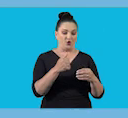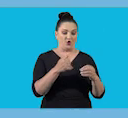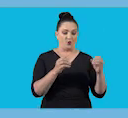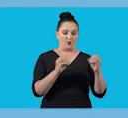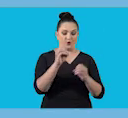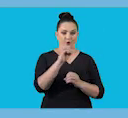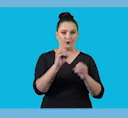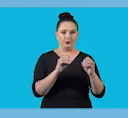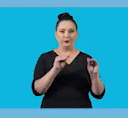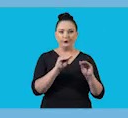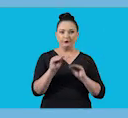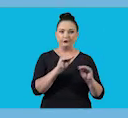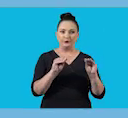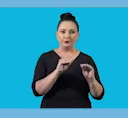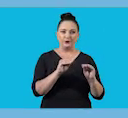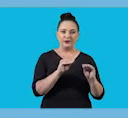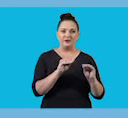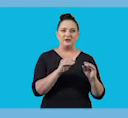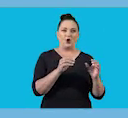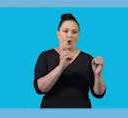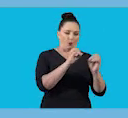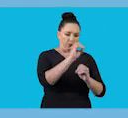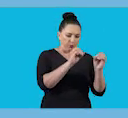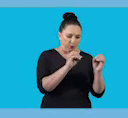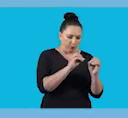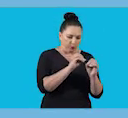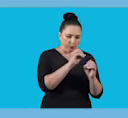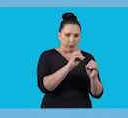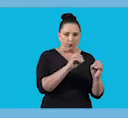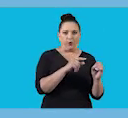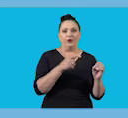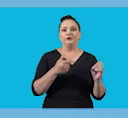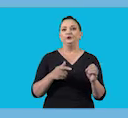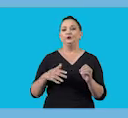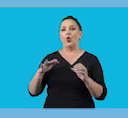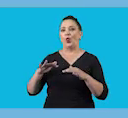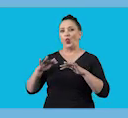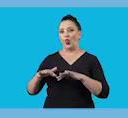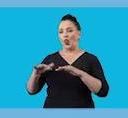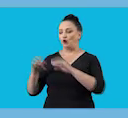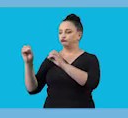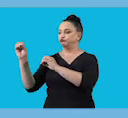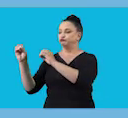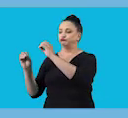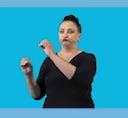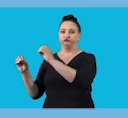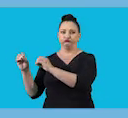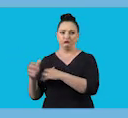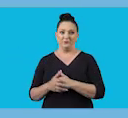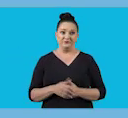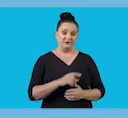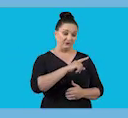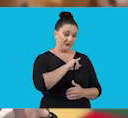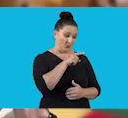is a process in which particles move from a highly concentrated area to a low concentrated area. That's now the movement of